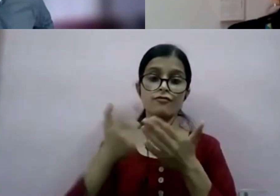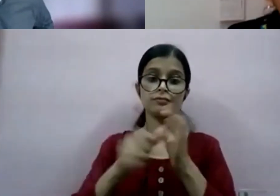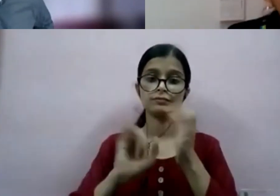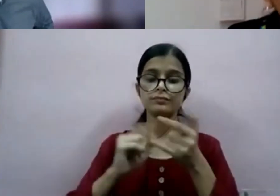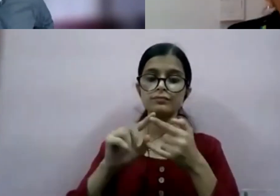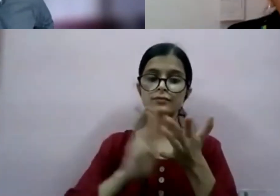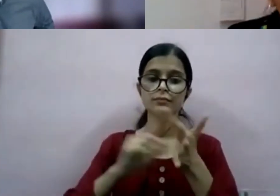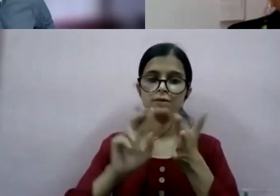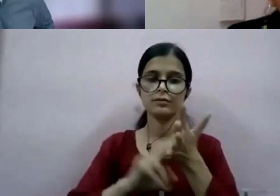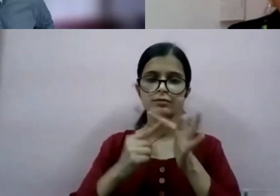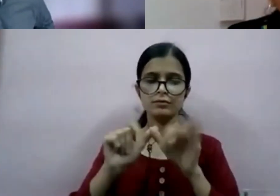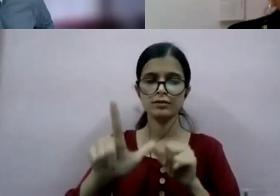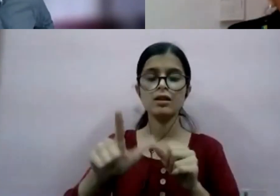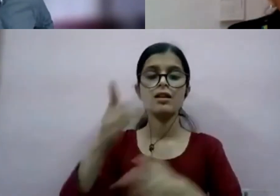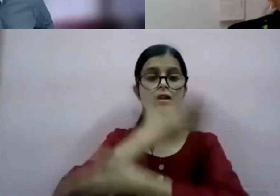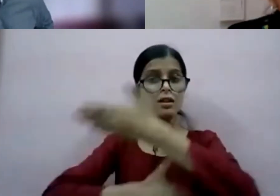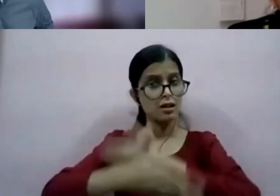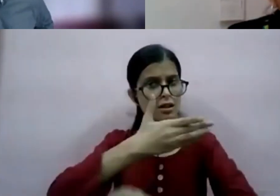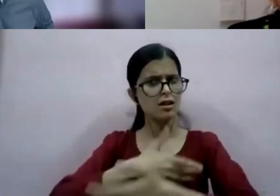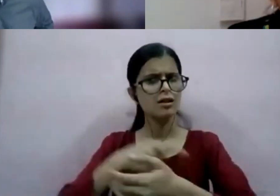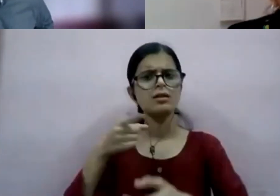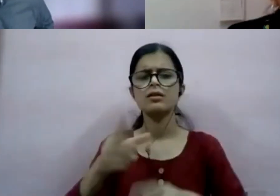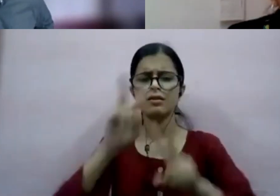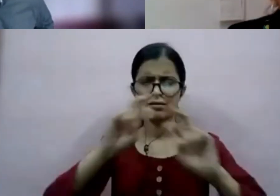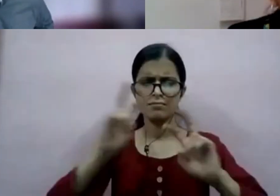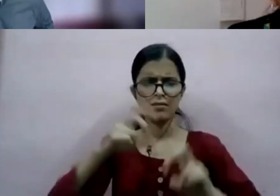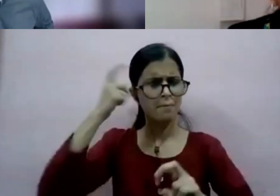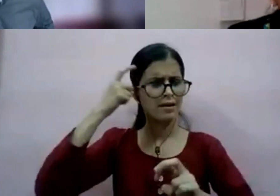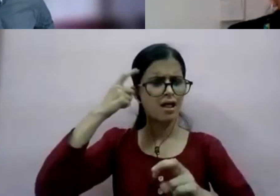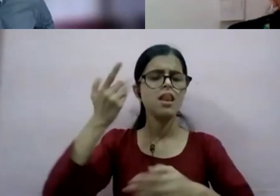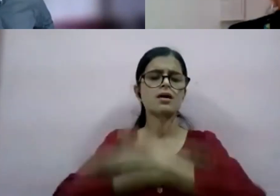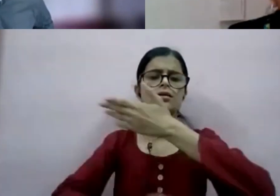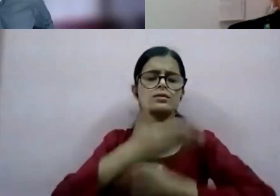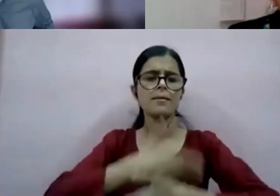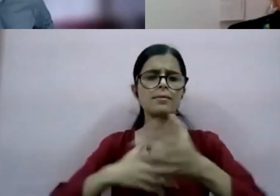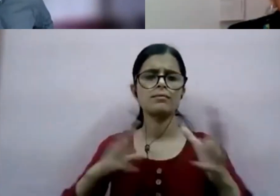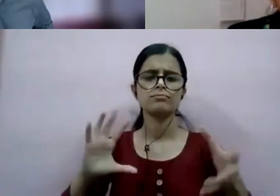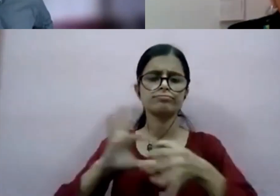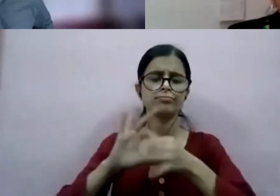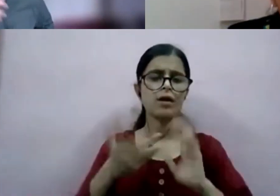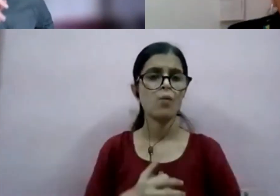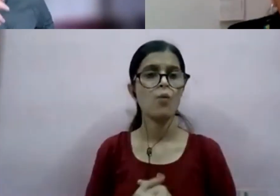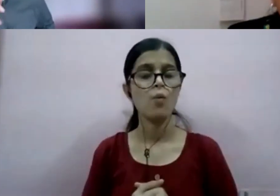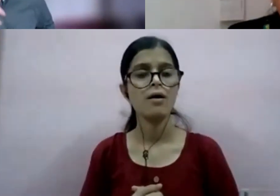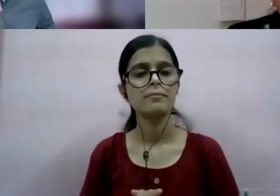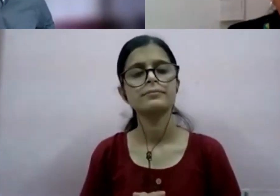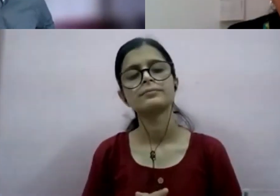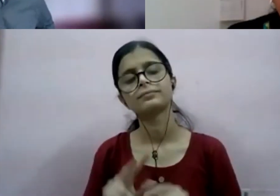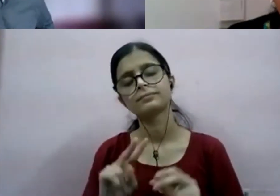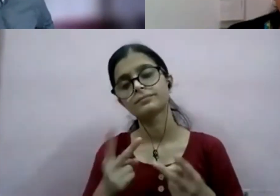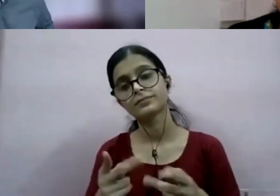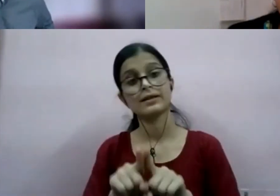setting up the question of how does one research mental disability? I mean, by mental disability, do you mean